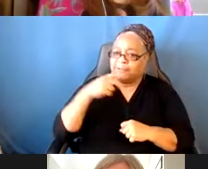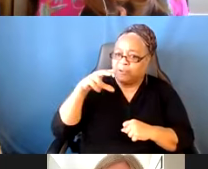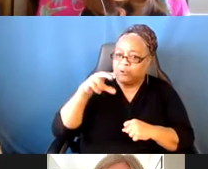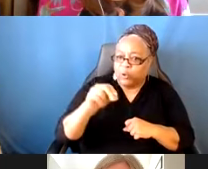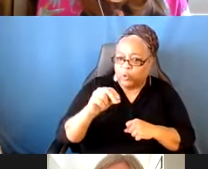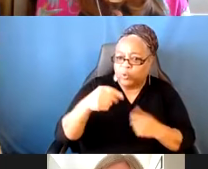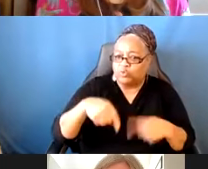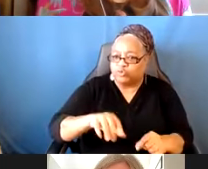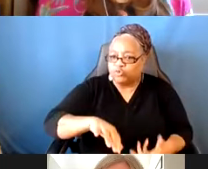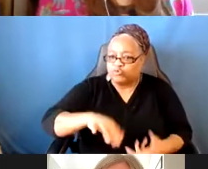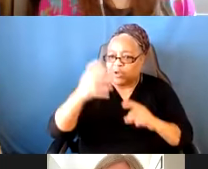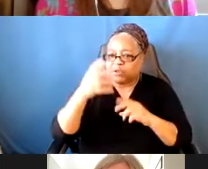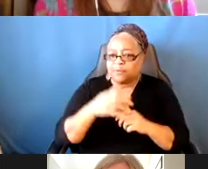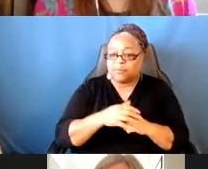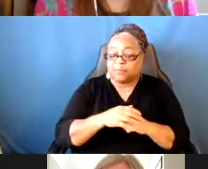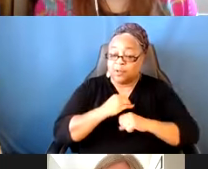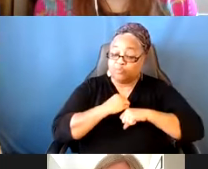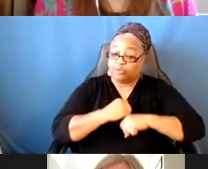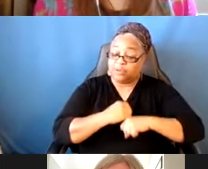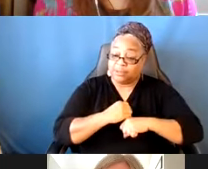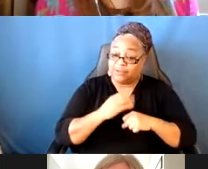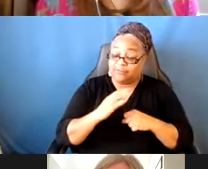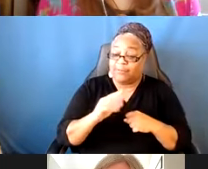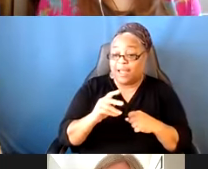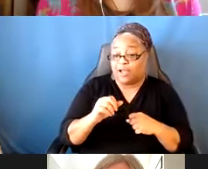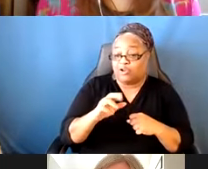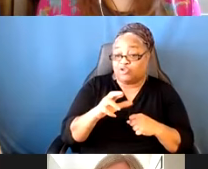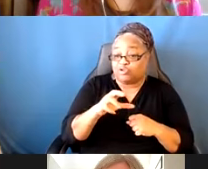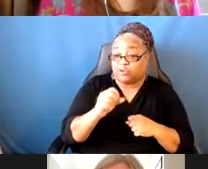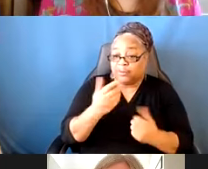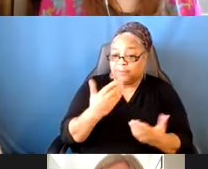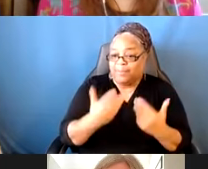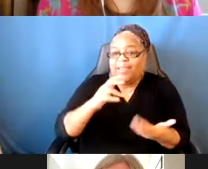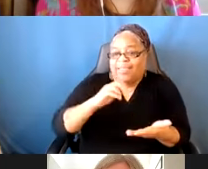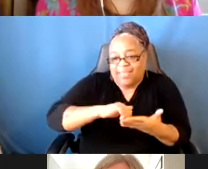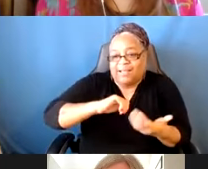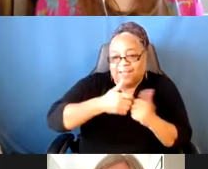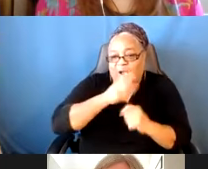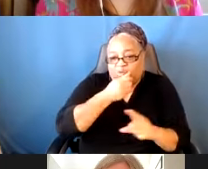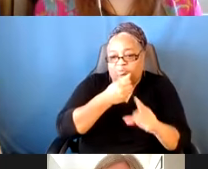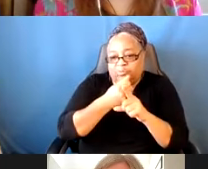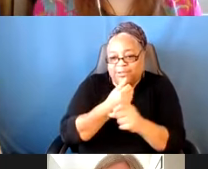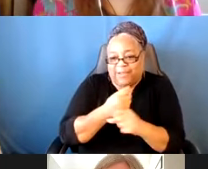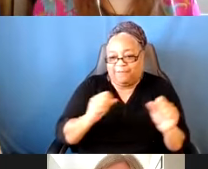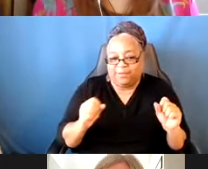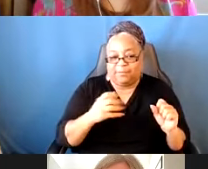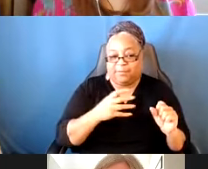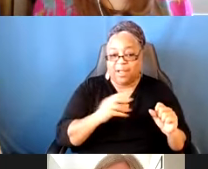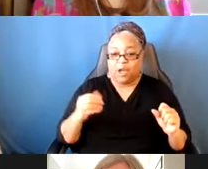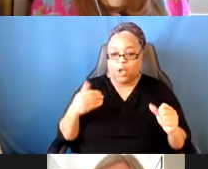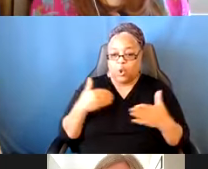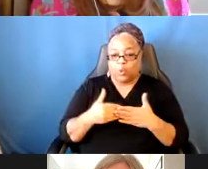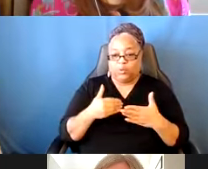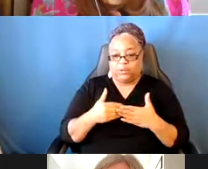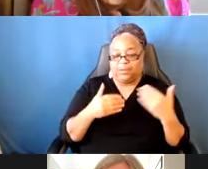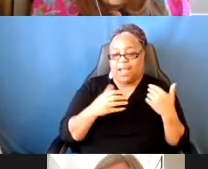crisis, protective measures might be your route of safety. And then there's also closeness and proximity, and that's